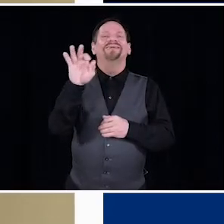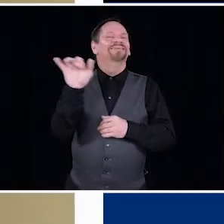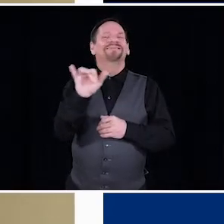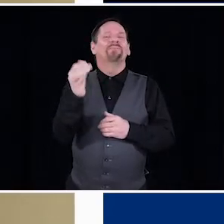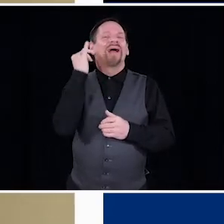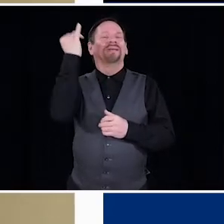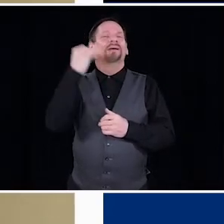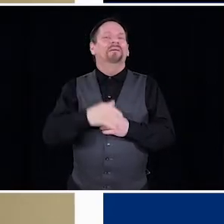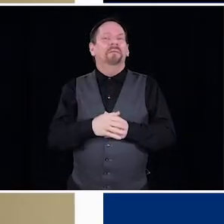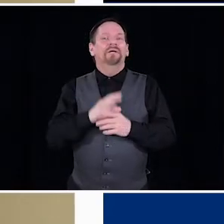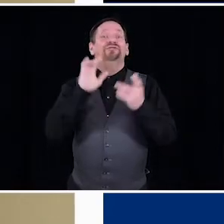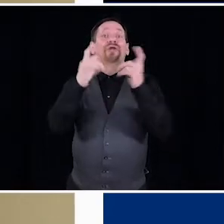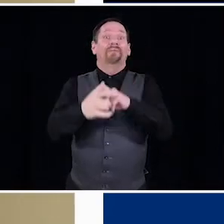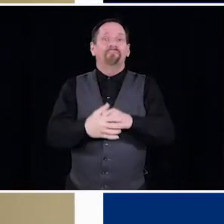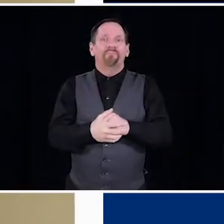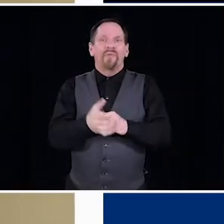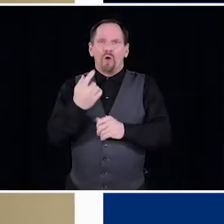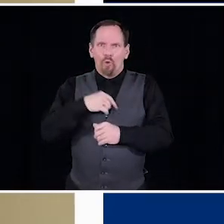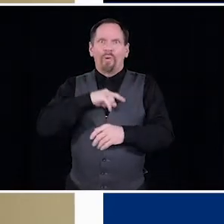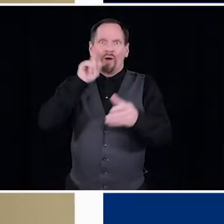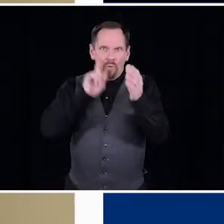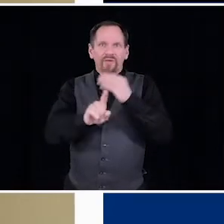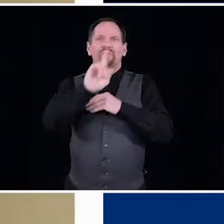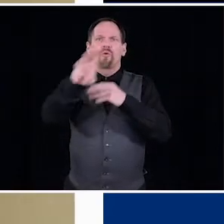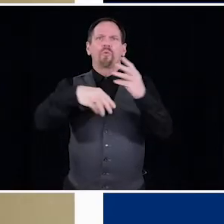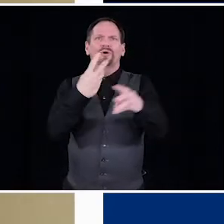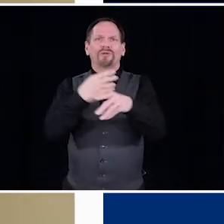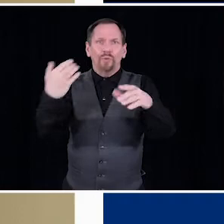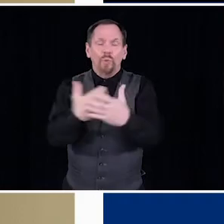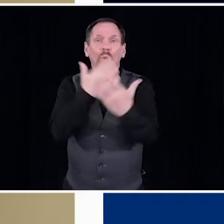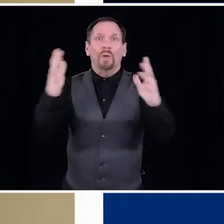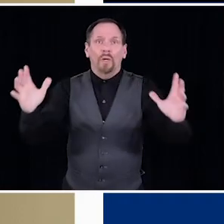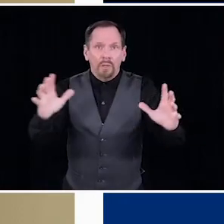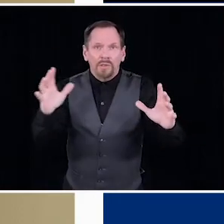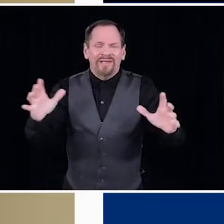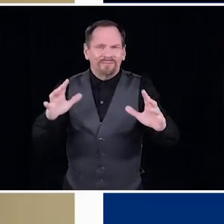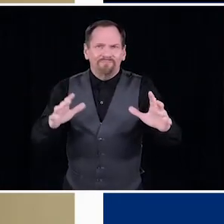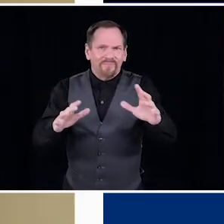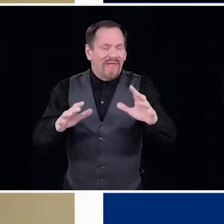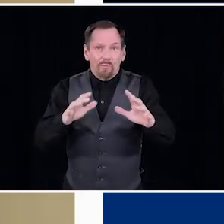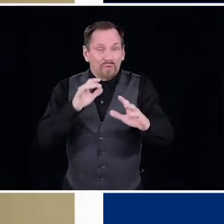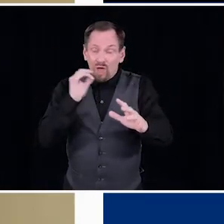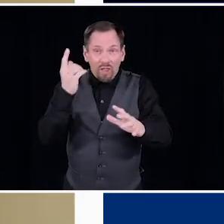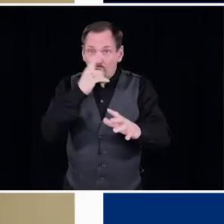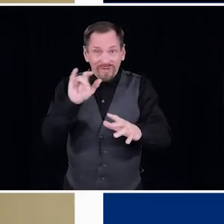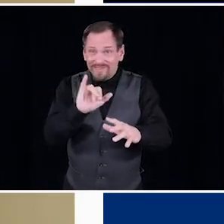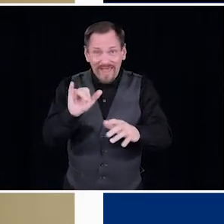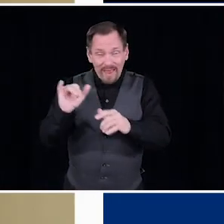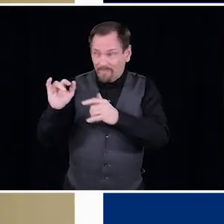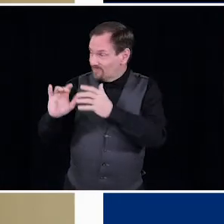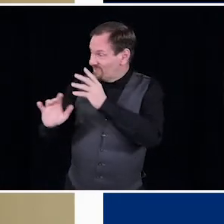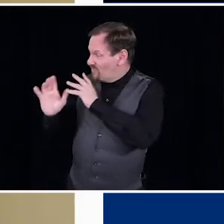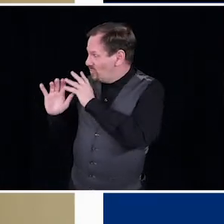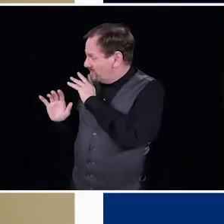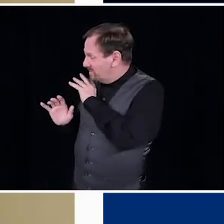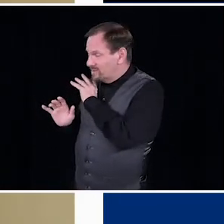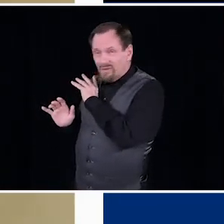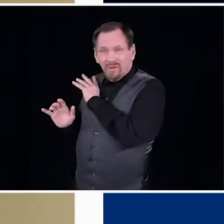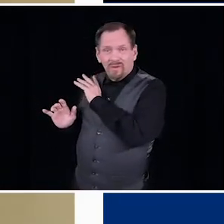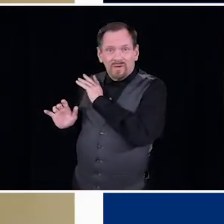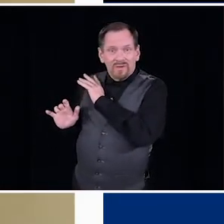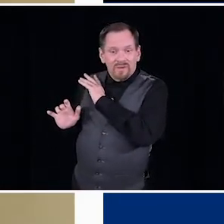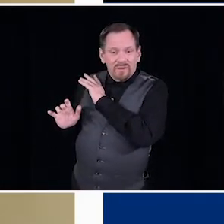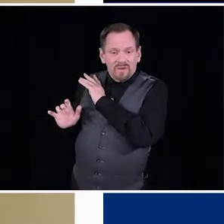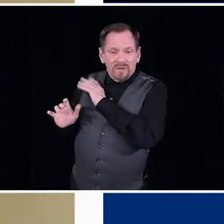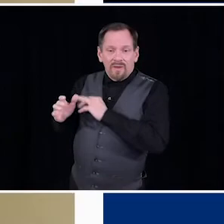we re-enter will not look exactly like before. As I led teams throughout my career, I always made a point to